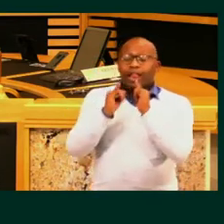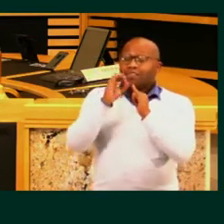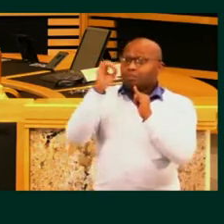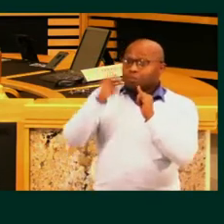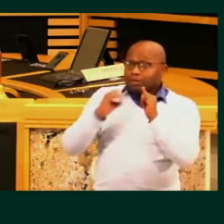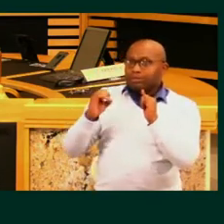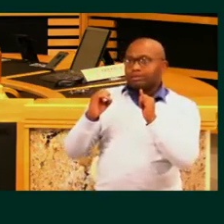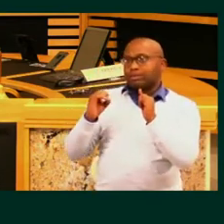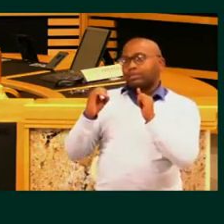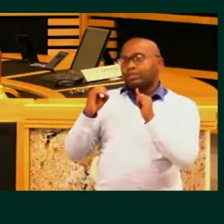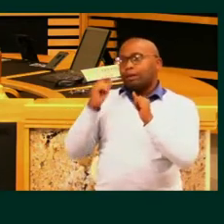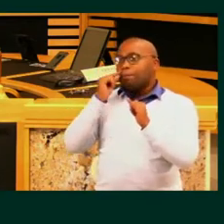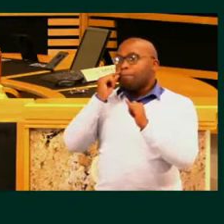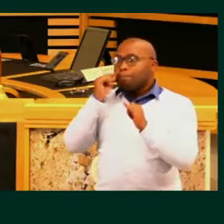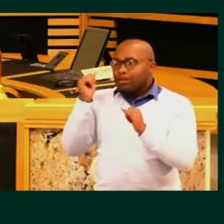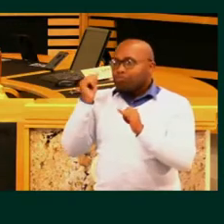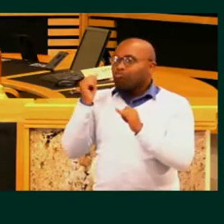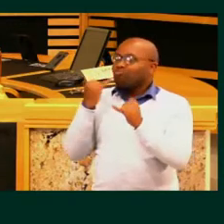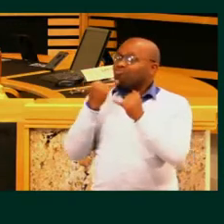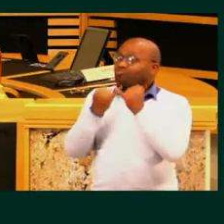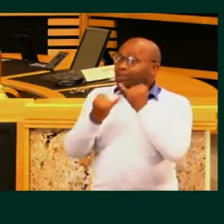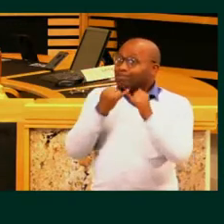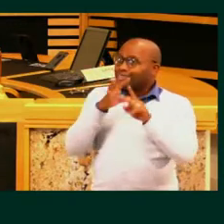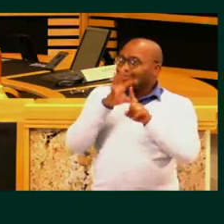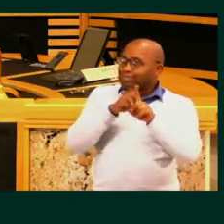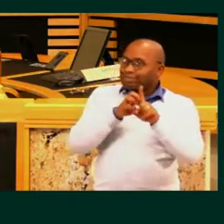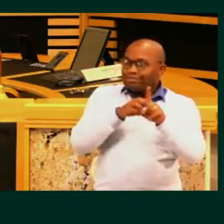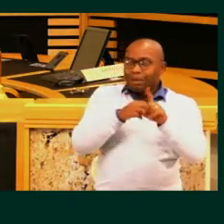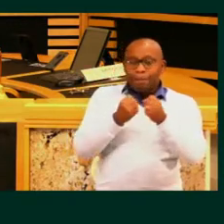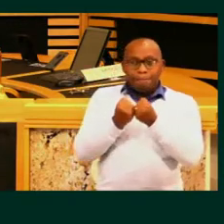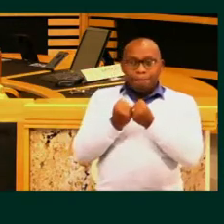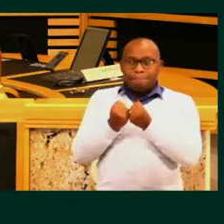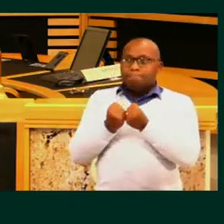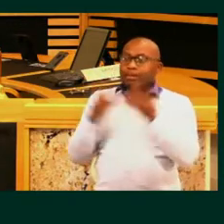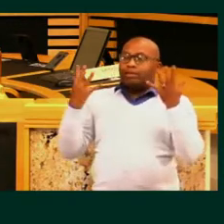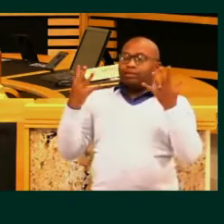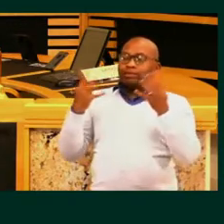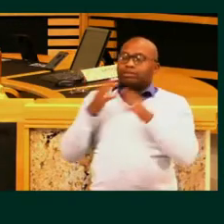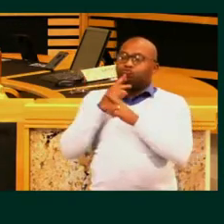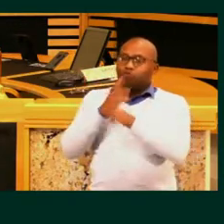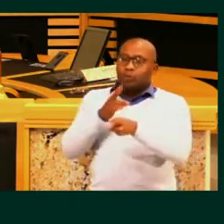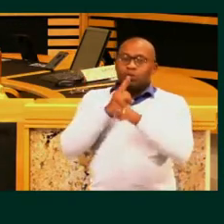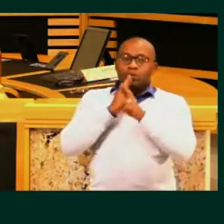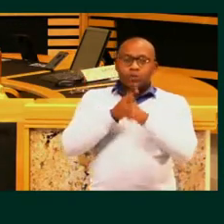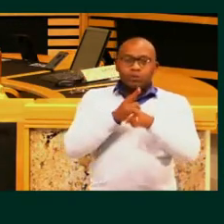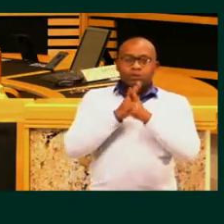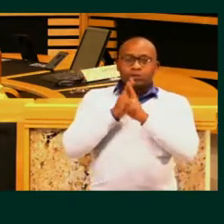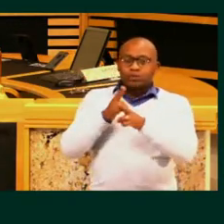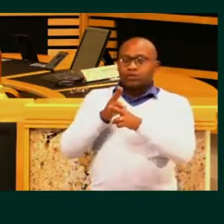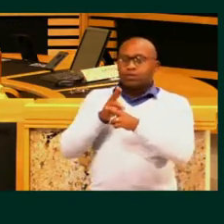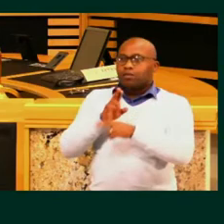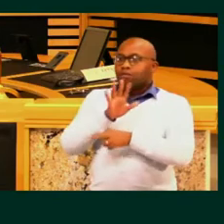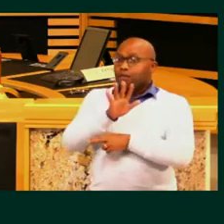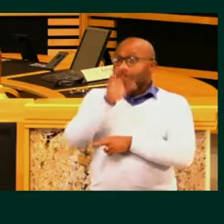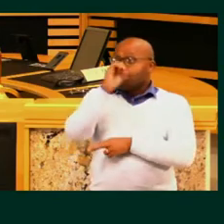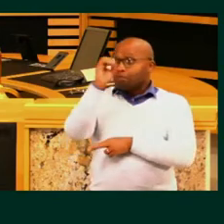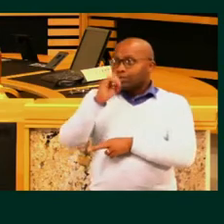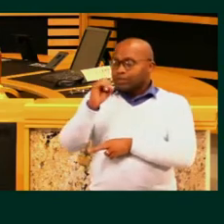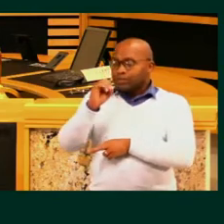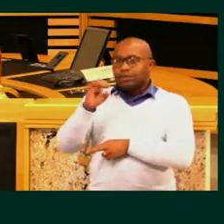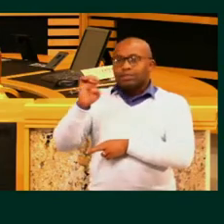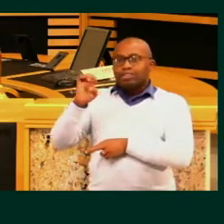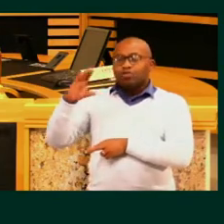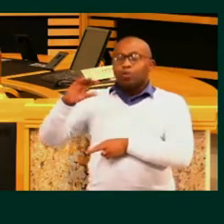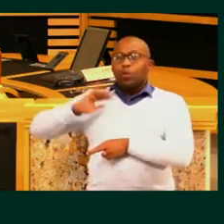women sexual harassment has been reported in those cases 5% of the women in EU was